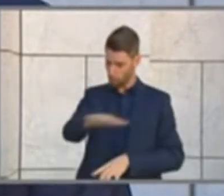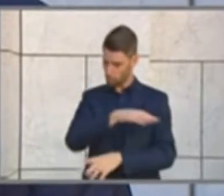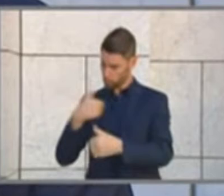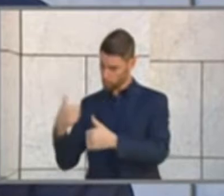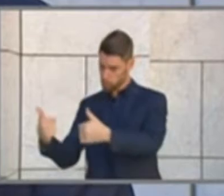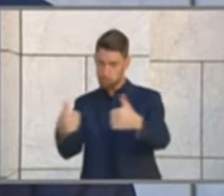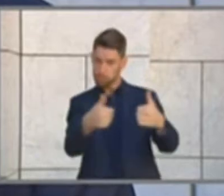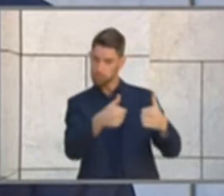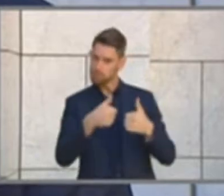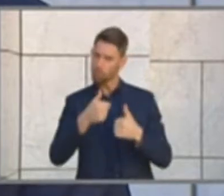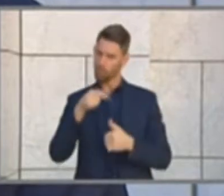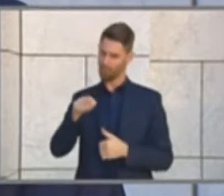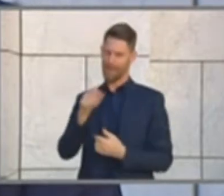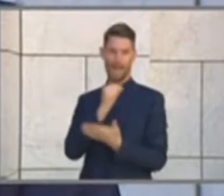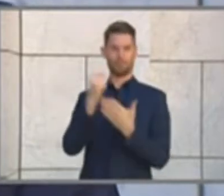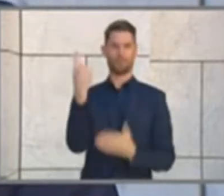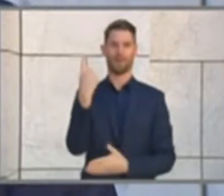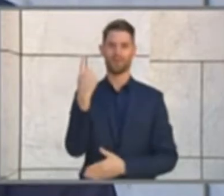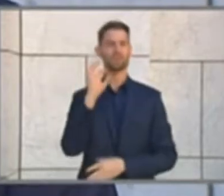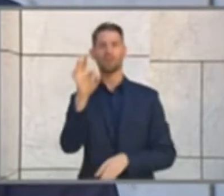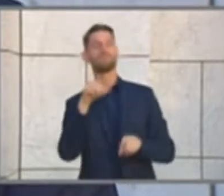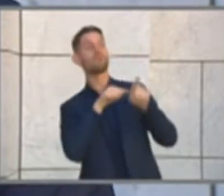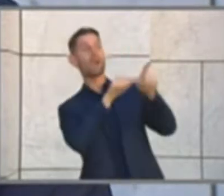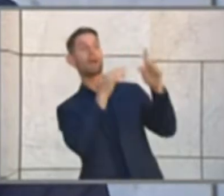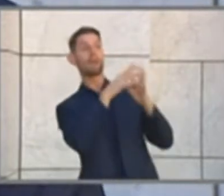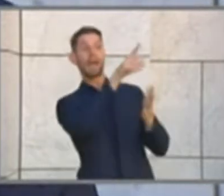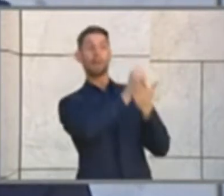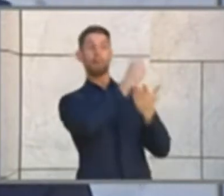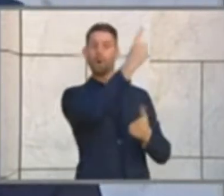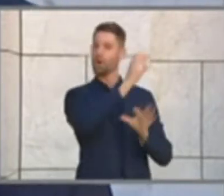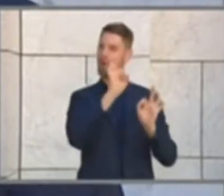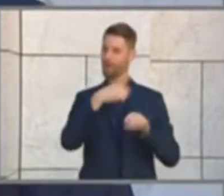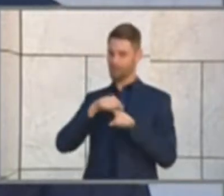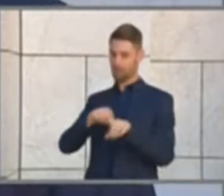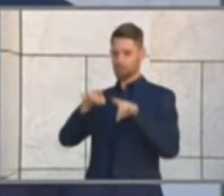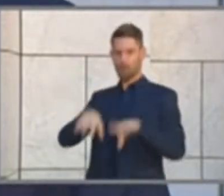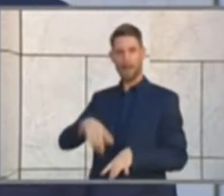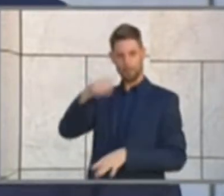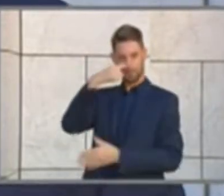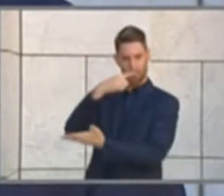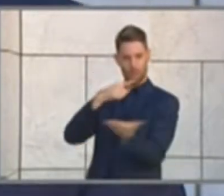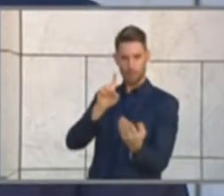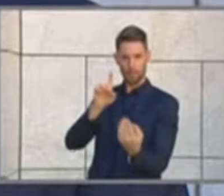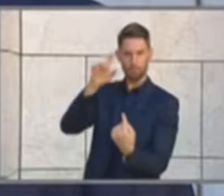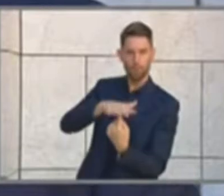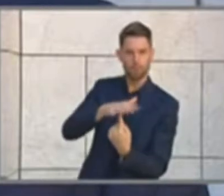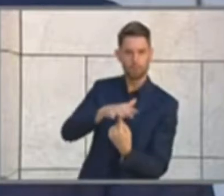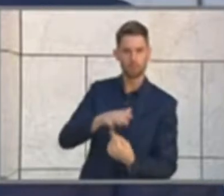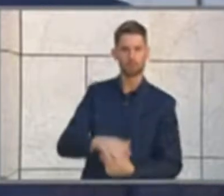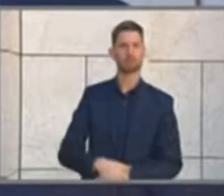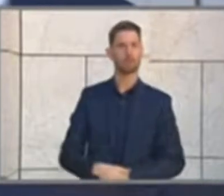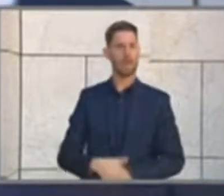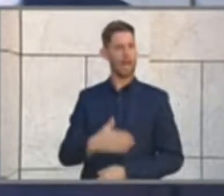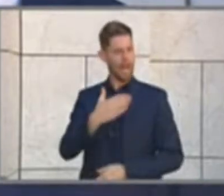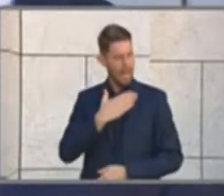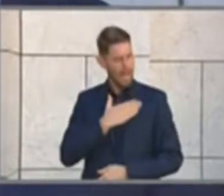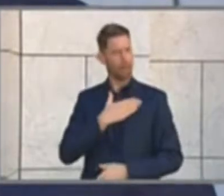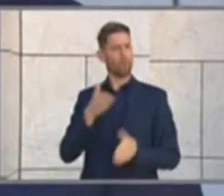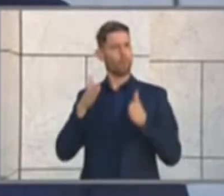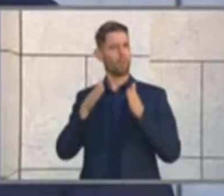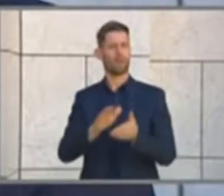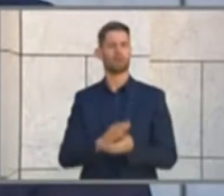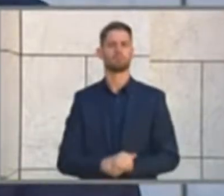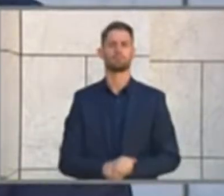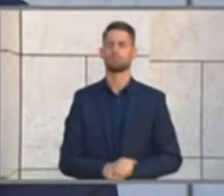values, is something that we as a government are very proud of. And I thank those who have been so supportive of that position, including the